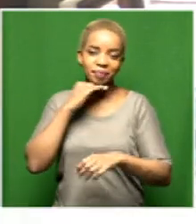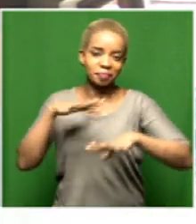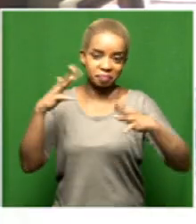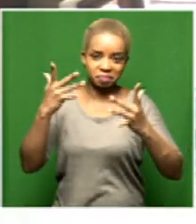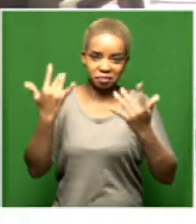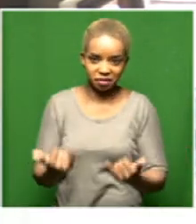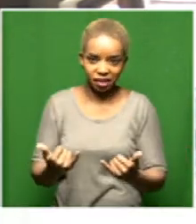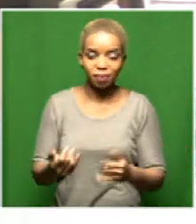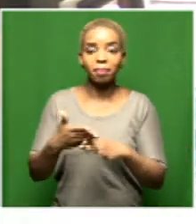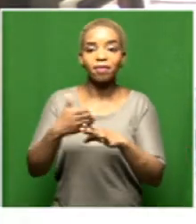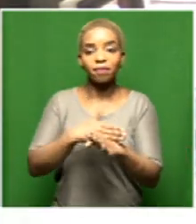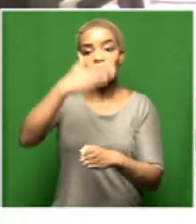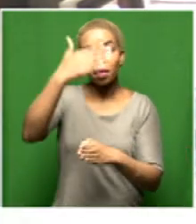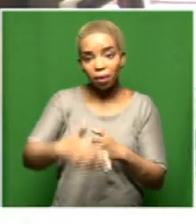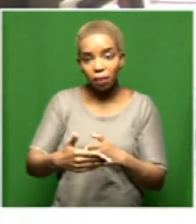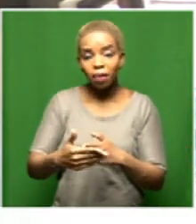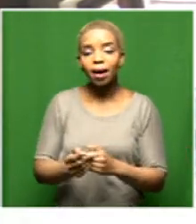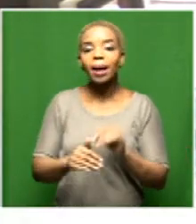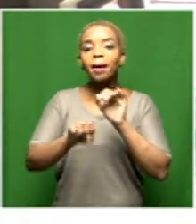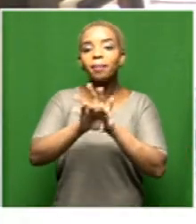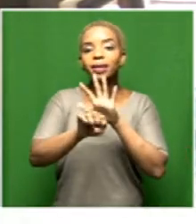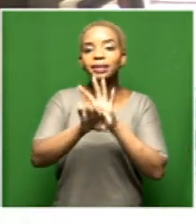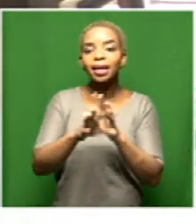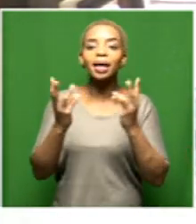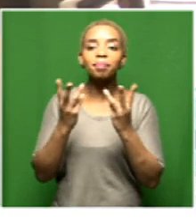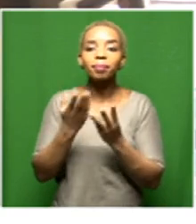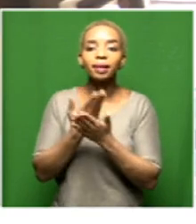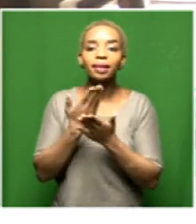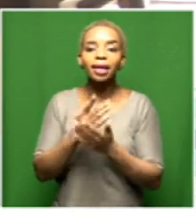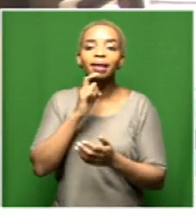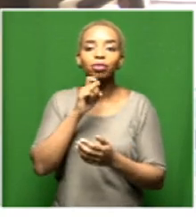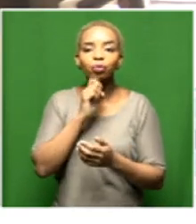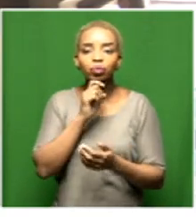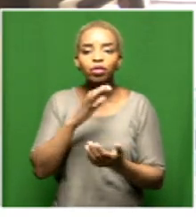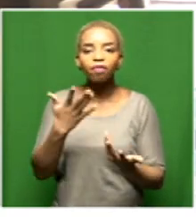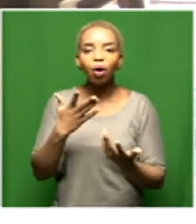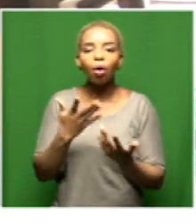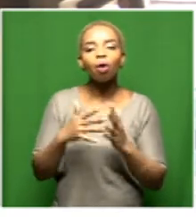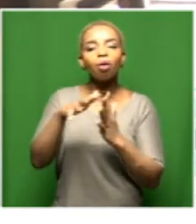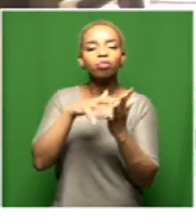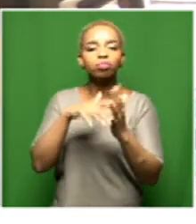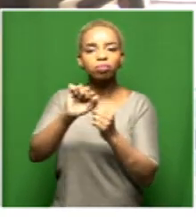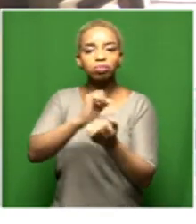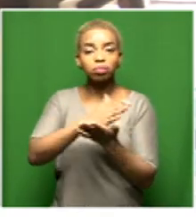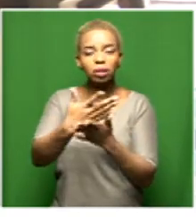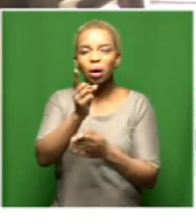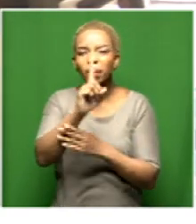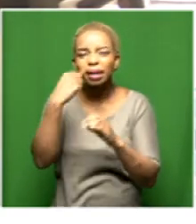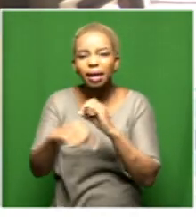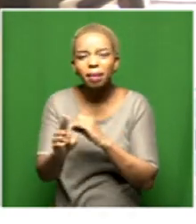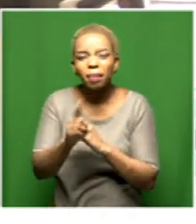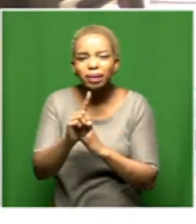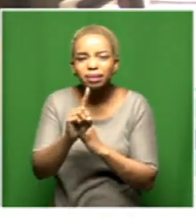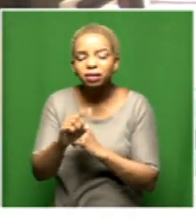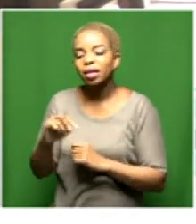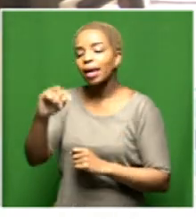again the different media that people can use to share their stories. You mentioned email. What's the email address? So the email address is